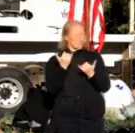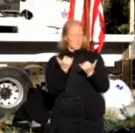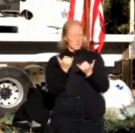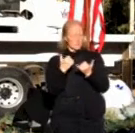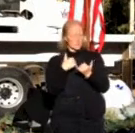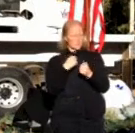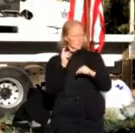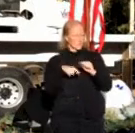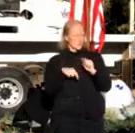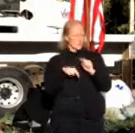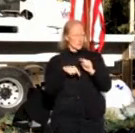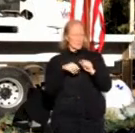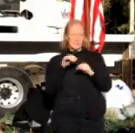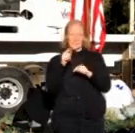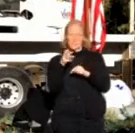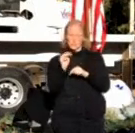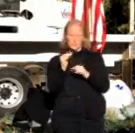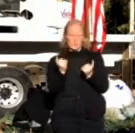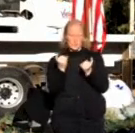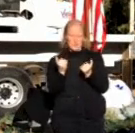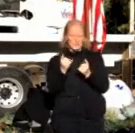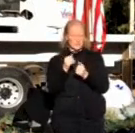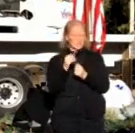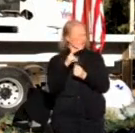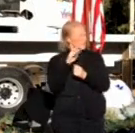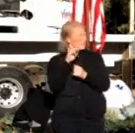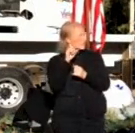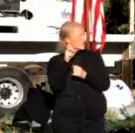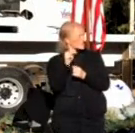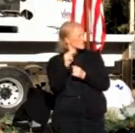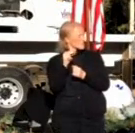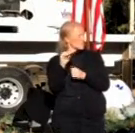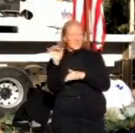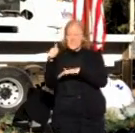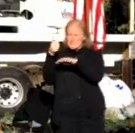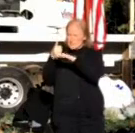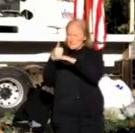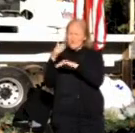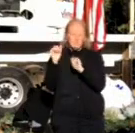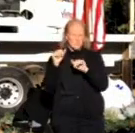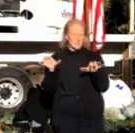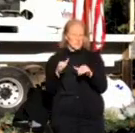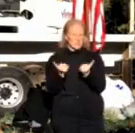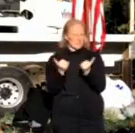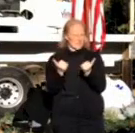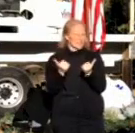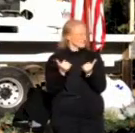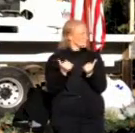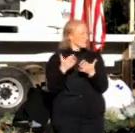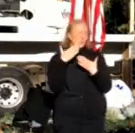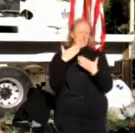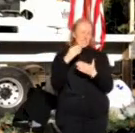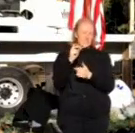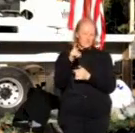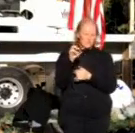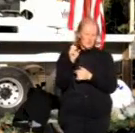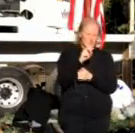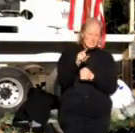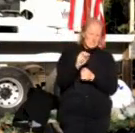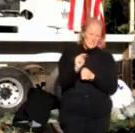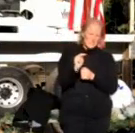we actually couldn't stream today and you wouldn't have cell phone service if Verizon hadn't helped us out. They've got a tower up, so we're able to do this today. So we want to thank Verizon